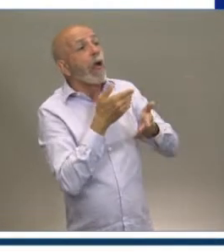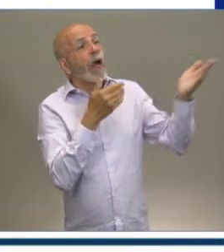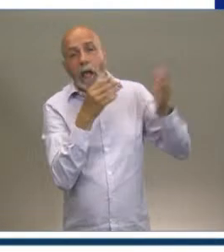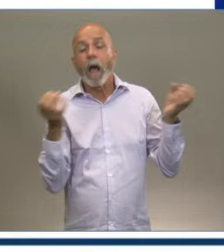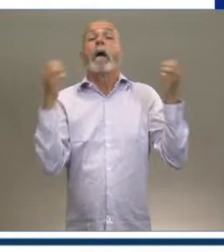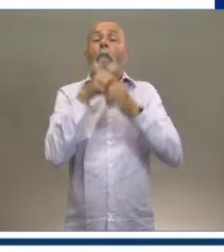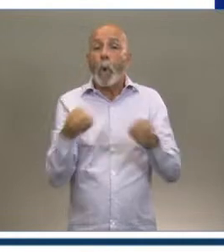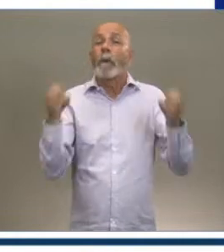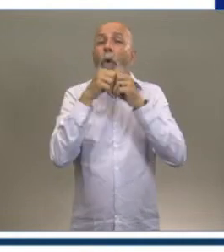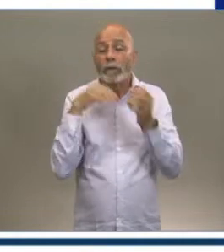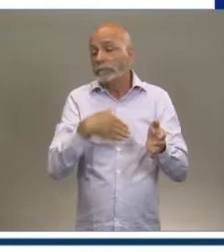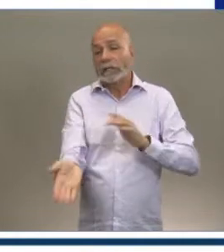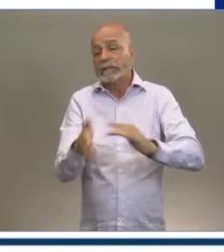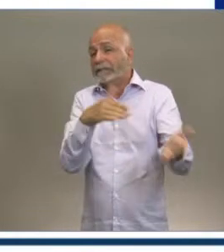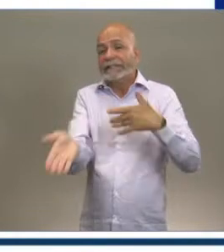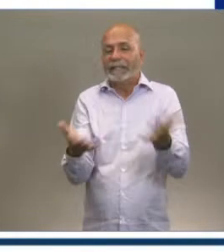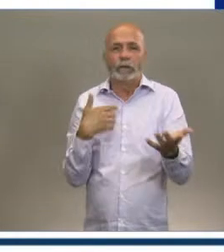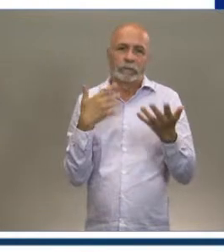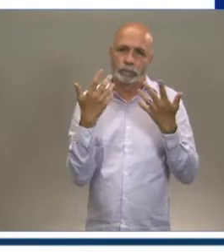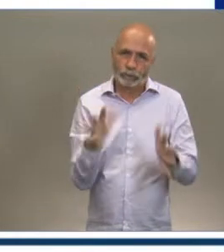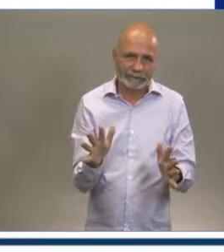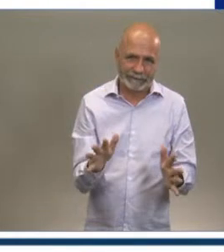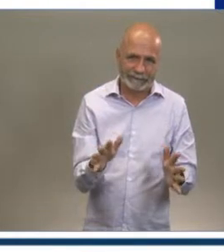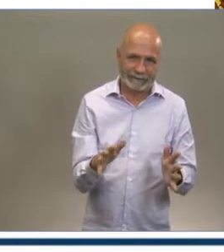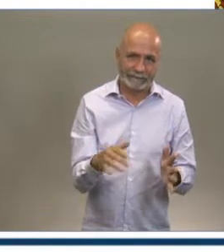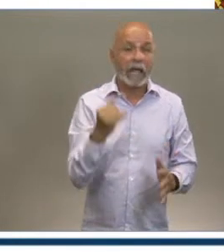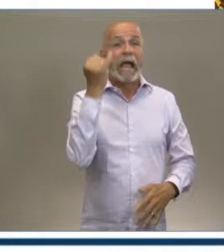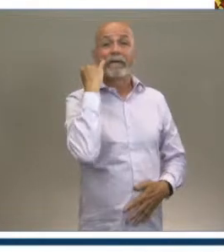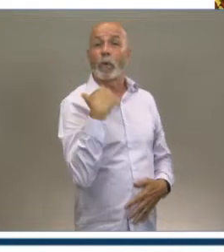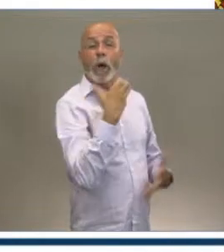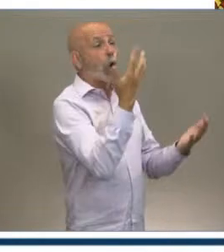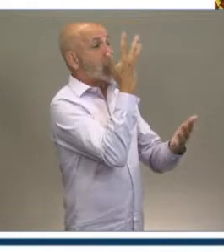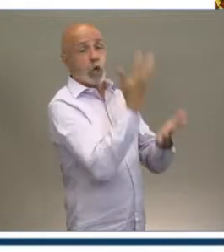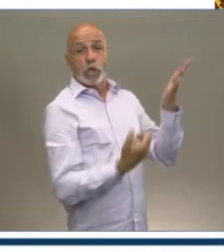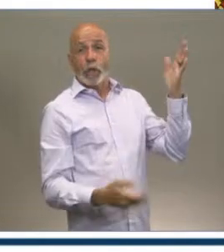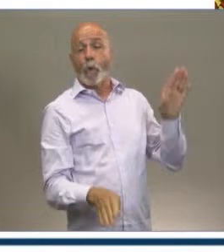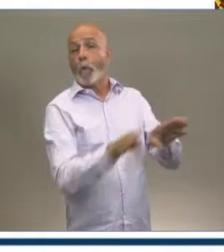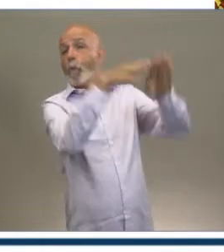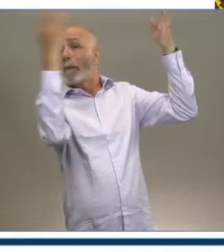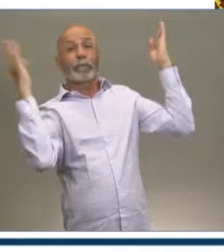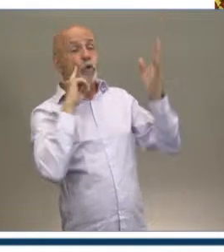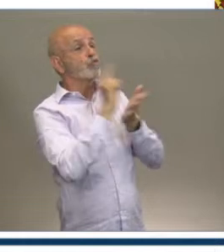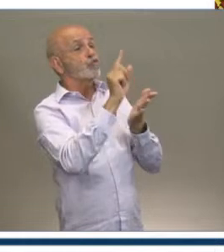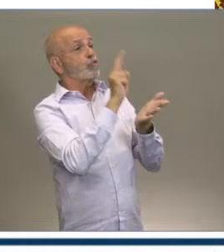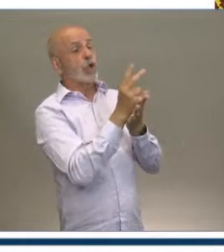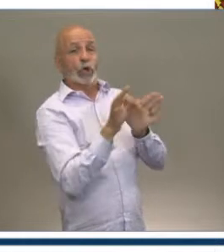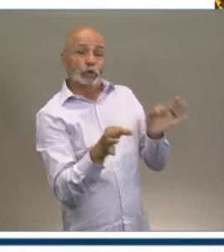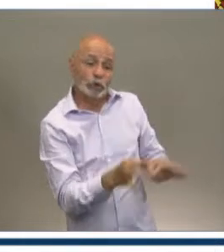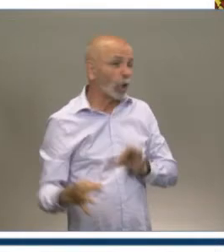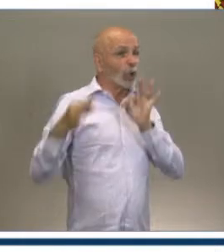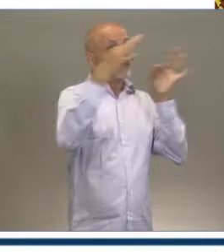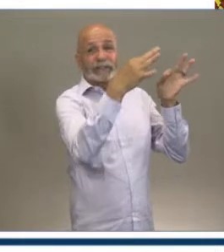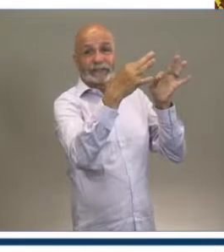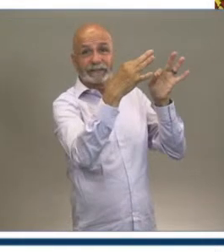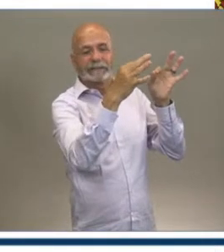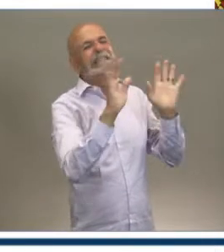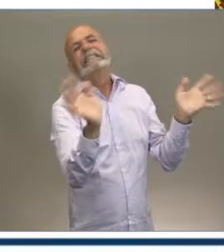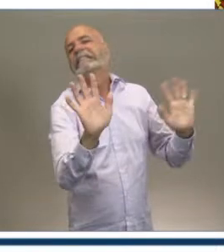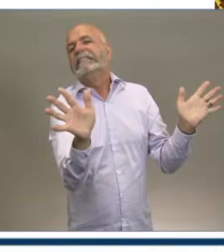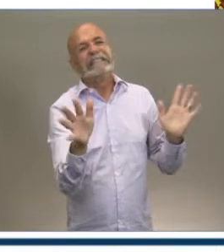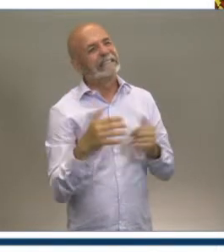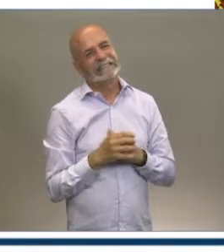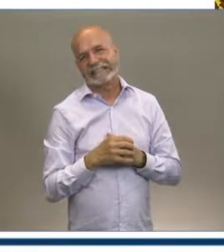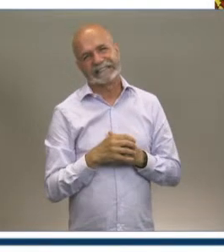for the sake of just opening up 1 or 2 weeks early. Now we'll move to the telephones. Canadian Press, Keith Doucette. Go ahead,